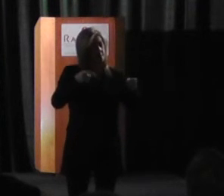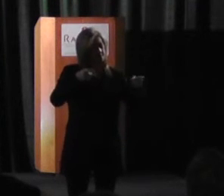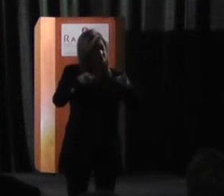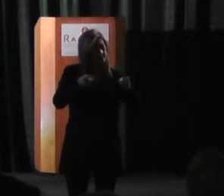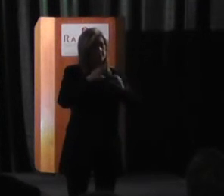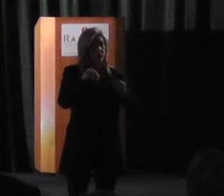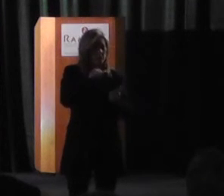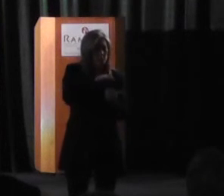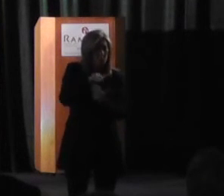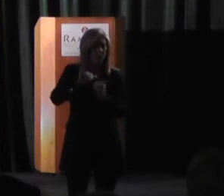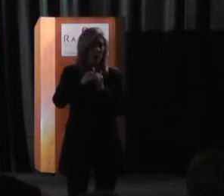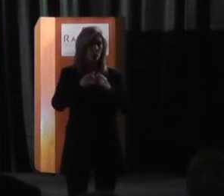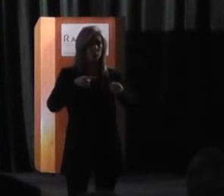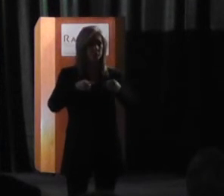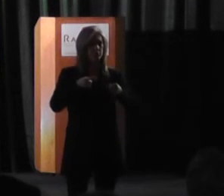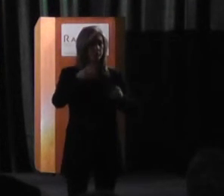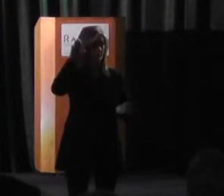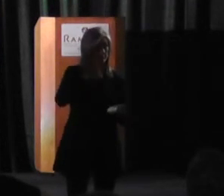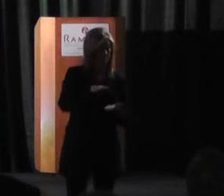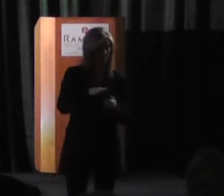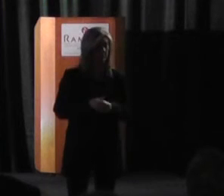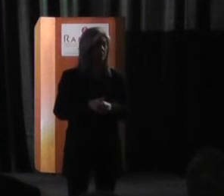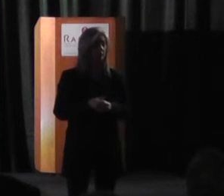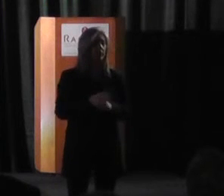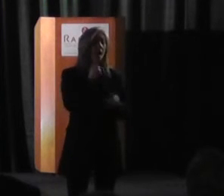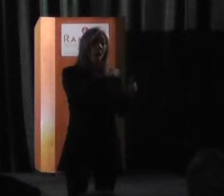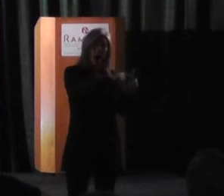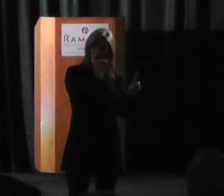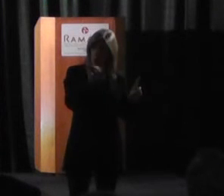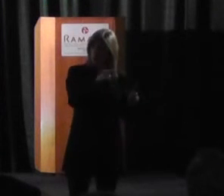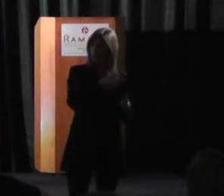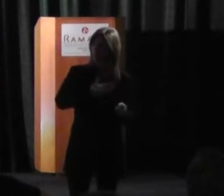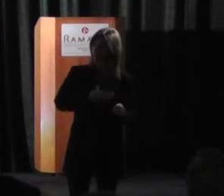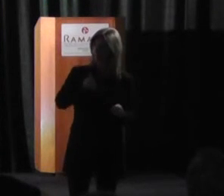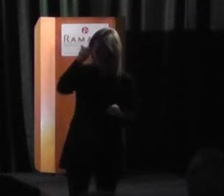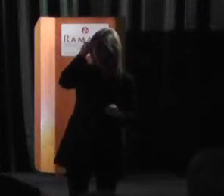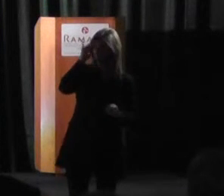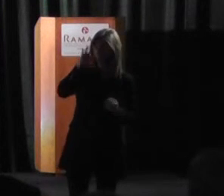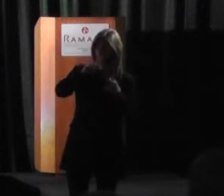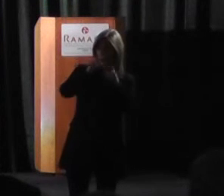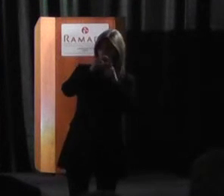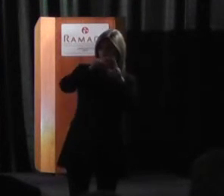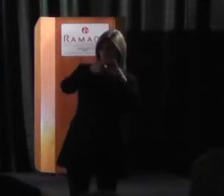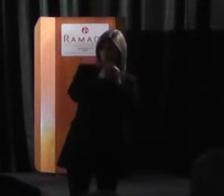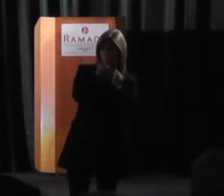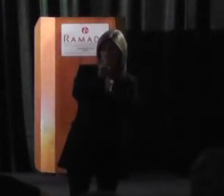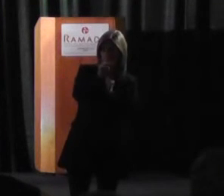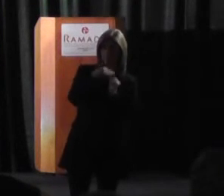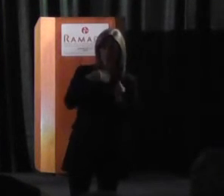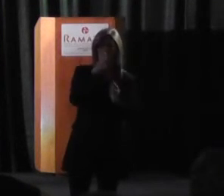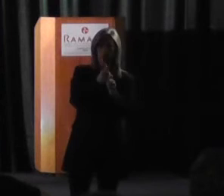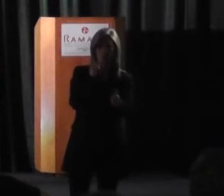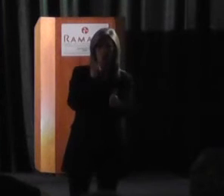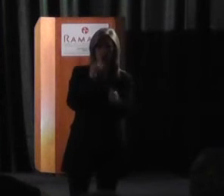people that he word switches or avoids words that start with the letter M when he thinks he's going to stutter. And unfortunately, this